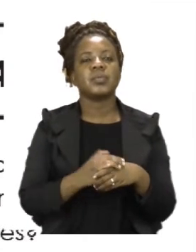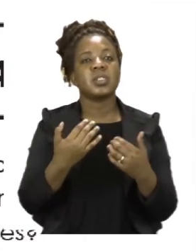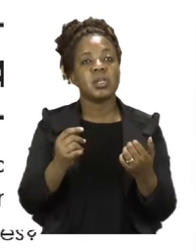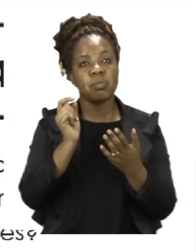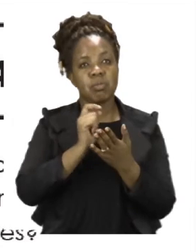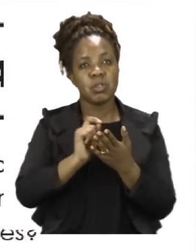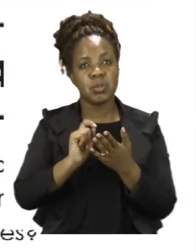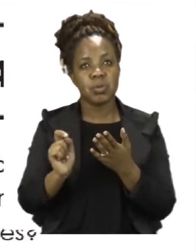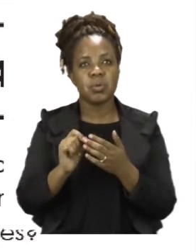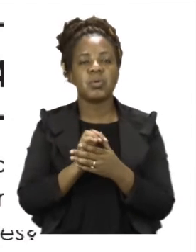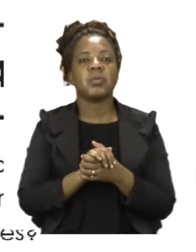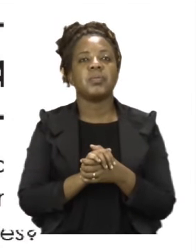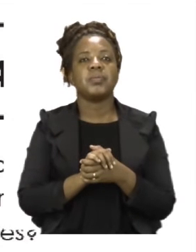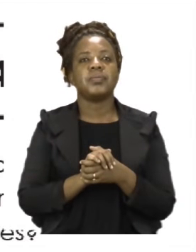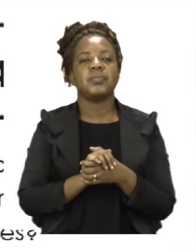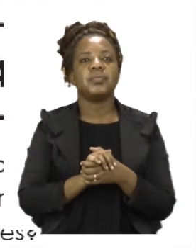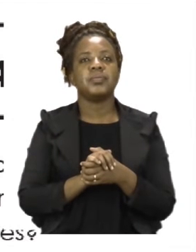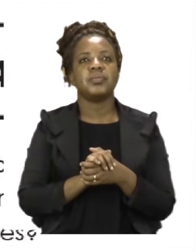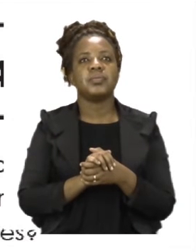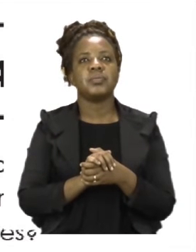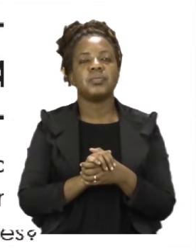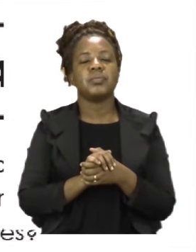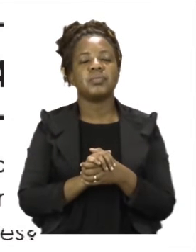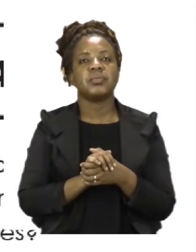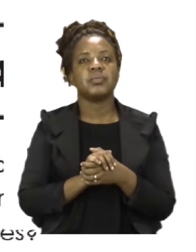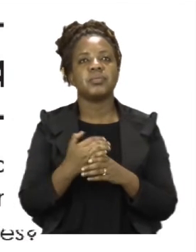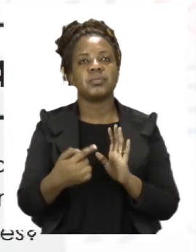understand what is happening. So let's take a look at the board.